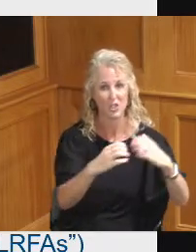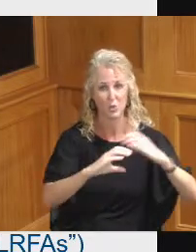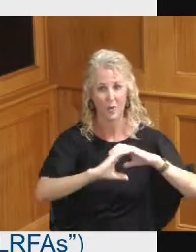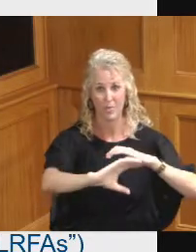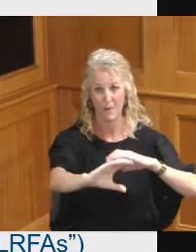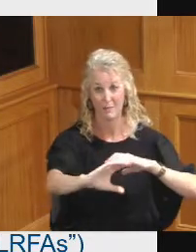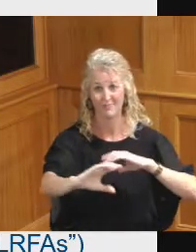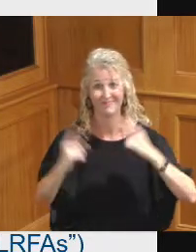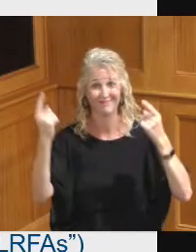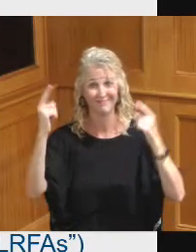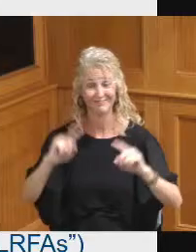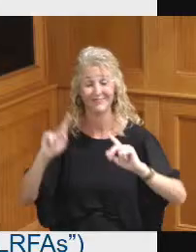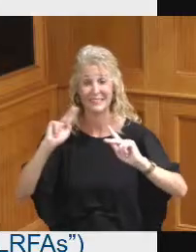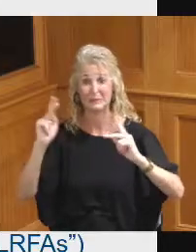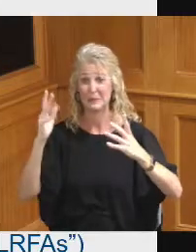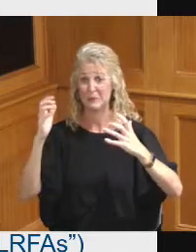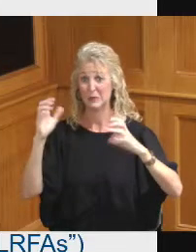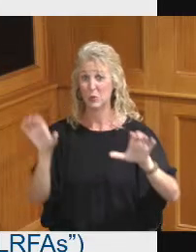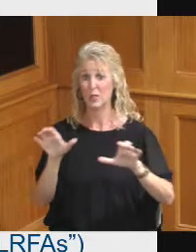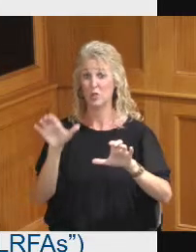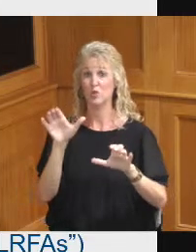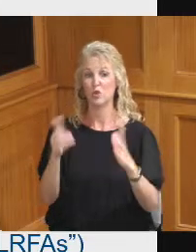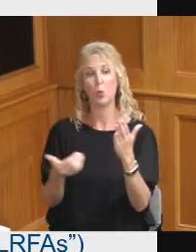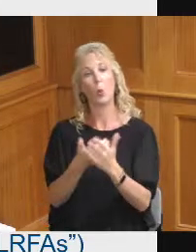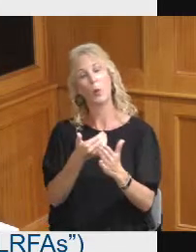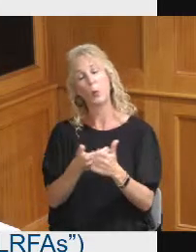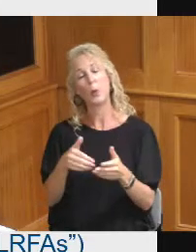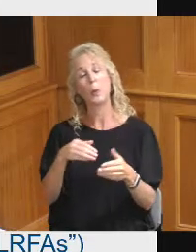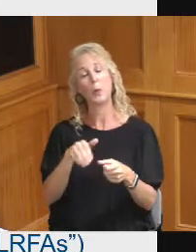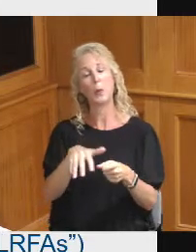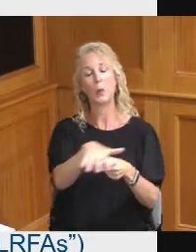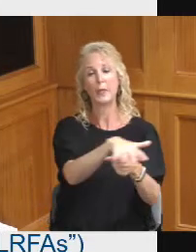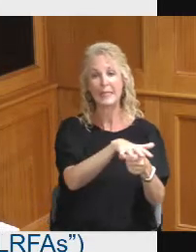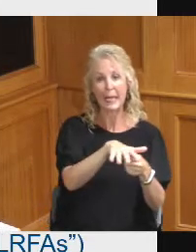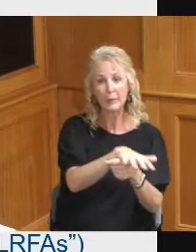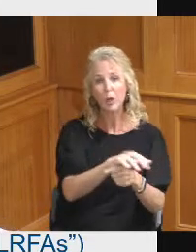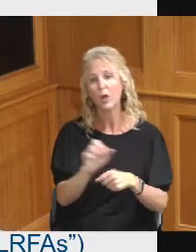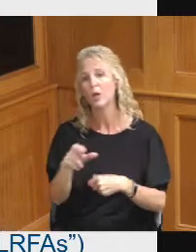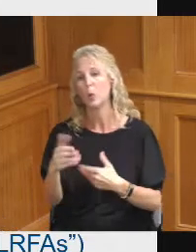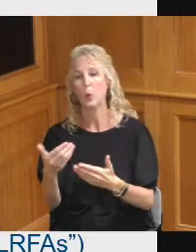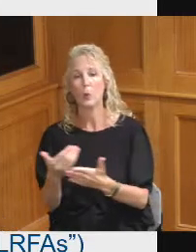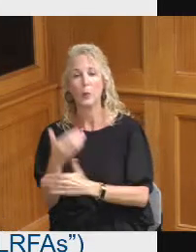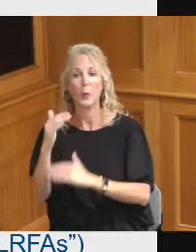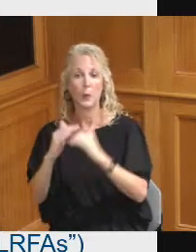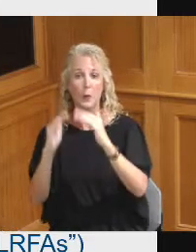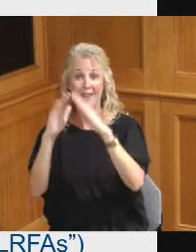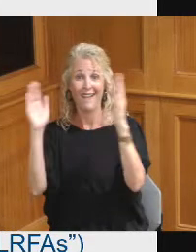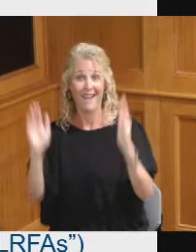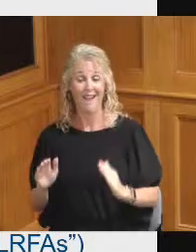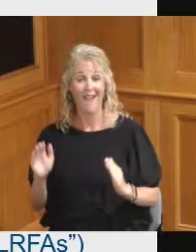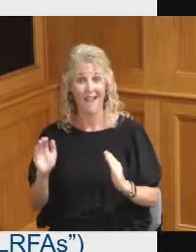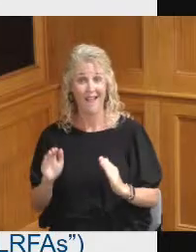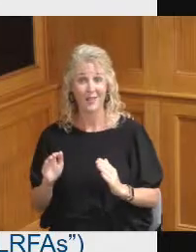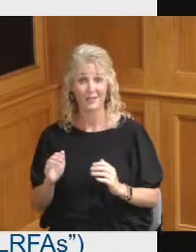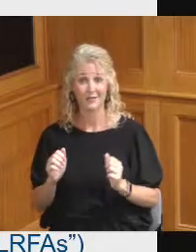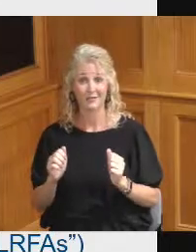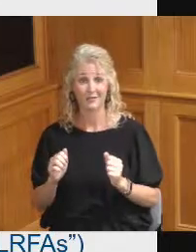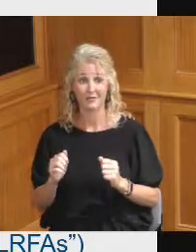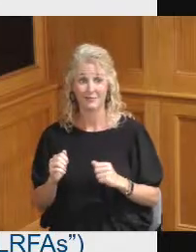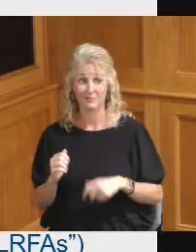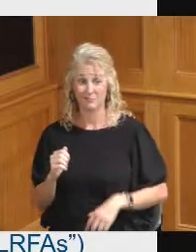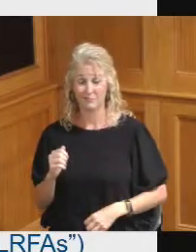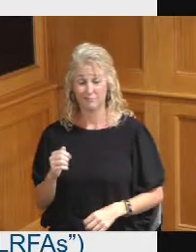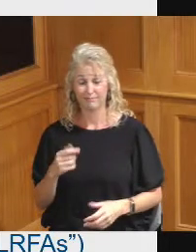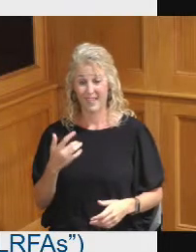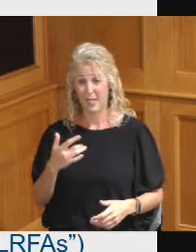It turns out that when folks want to do development and there's a constraint, the ability to do development is a big incentive for